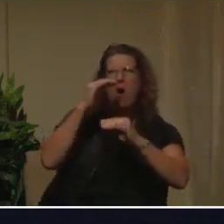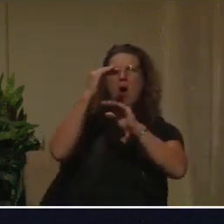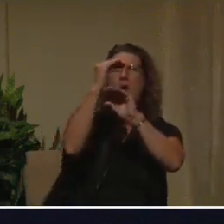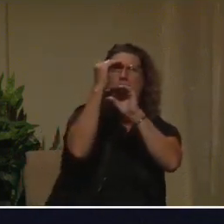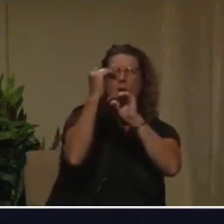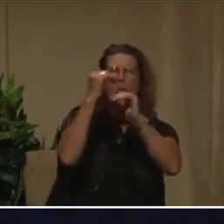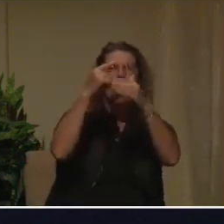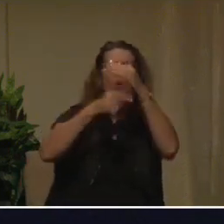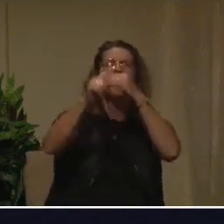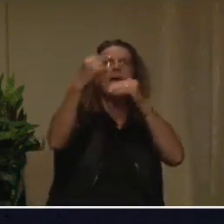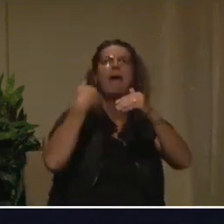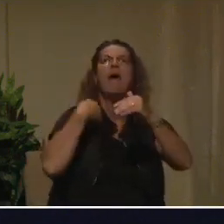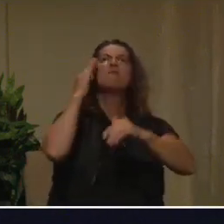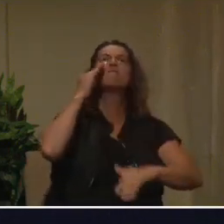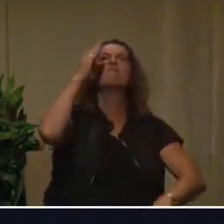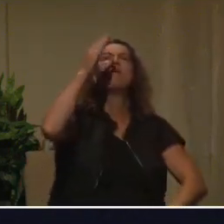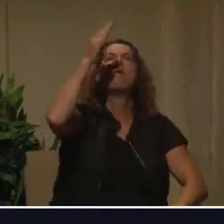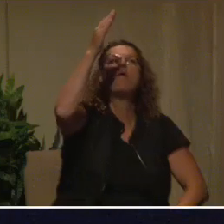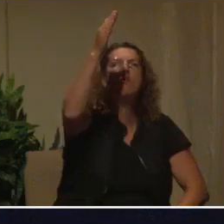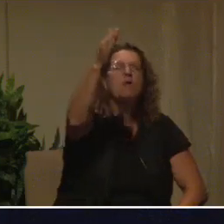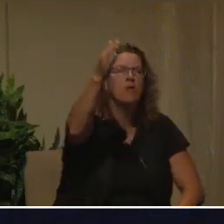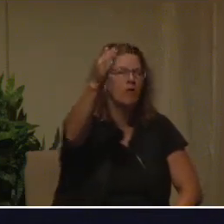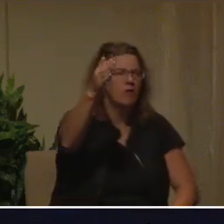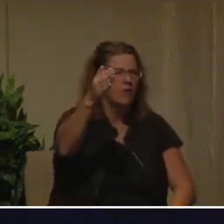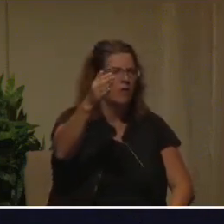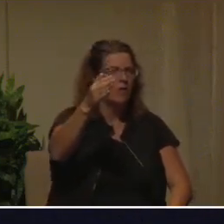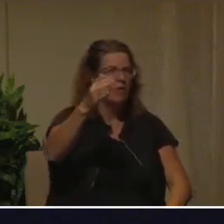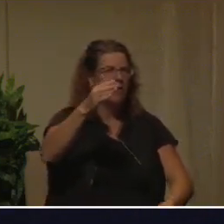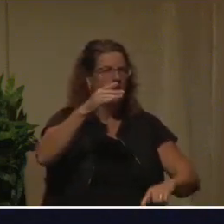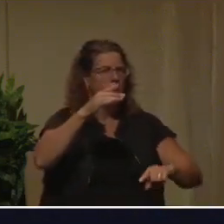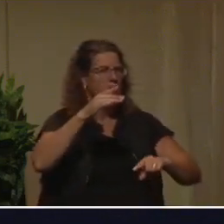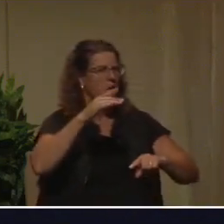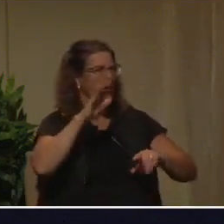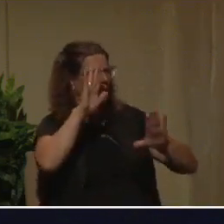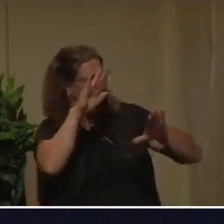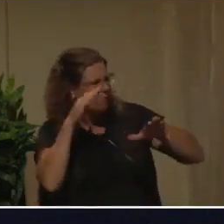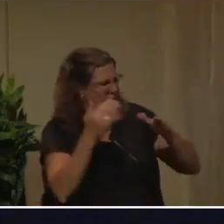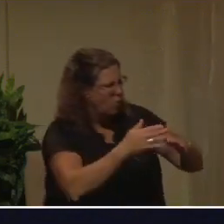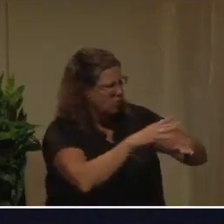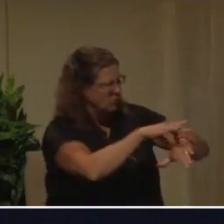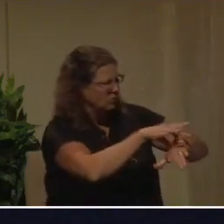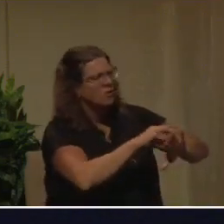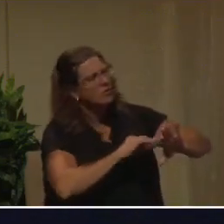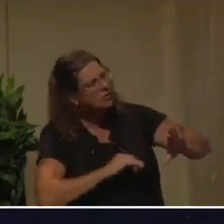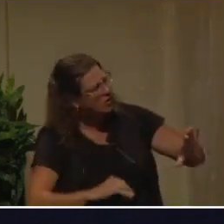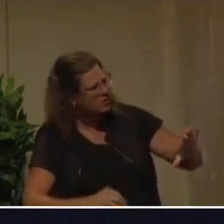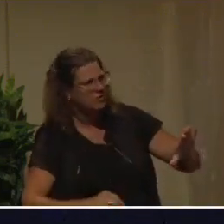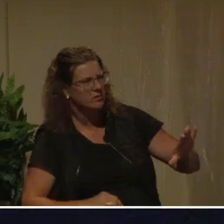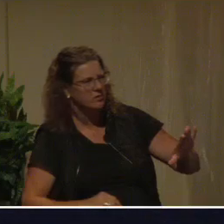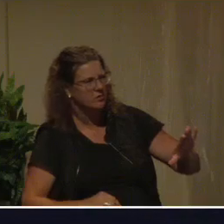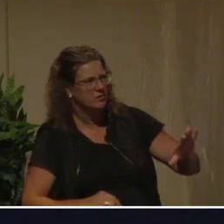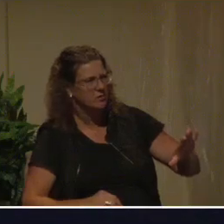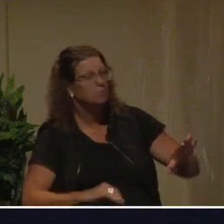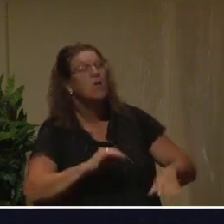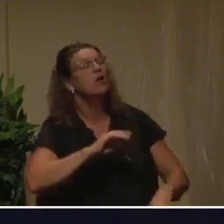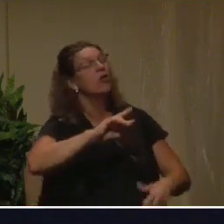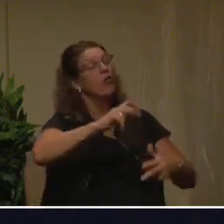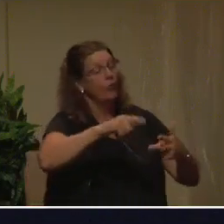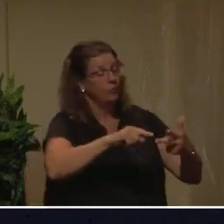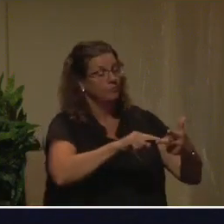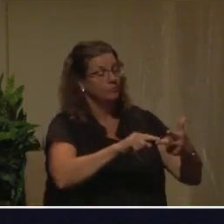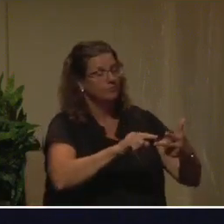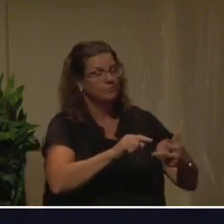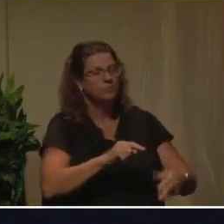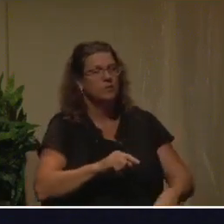us, and don't put all of our hopes in what we're going to get in this world. But then thirdly, we have this, what he talks about in verse 5,